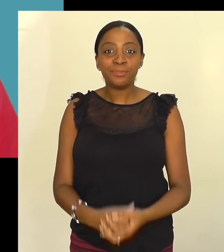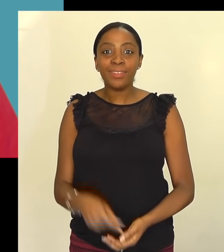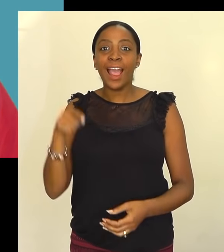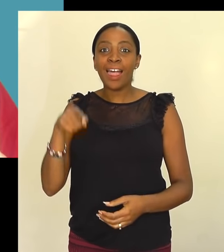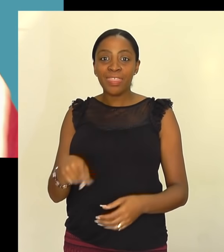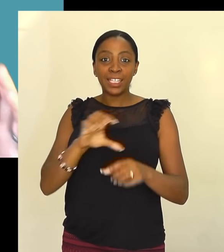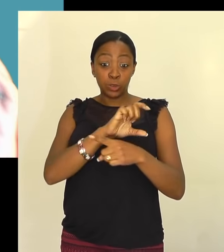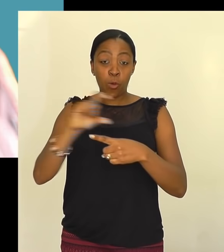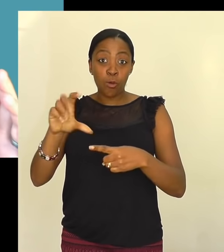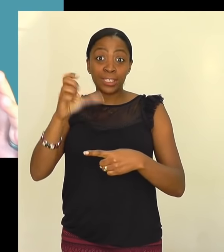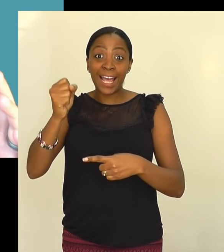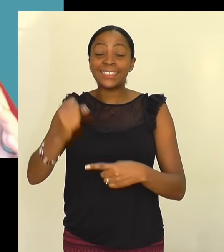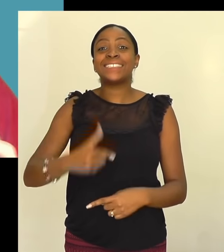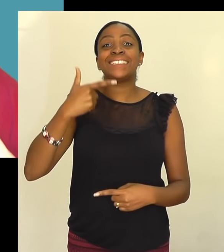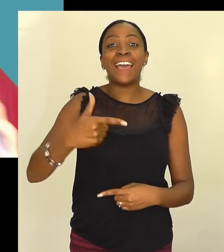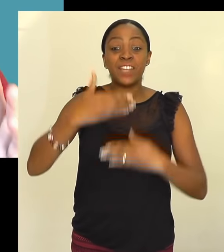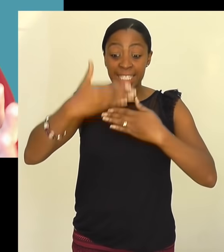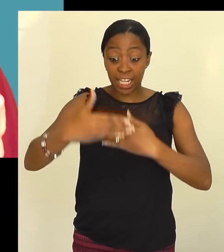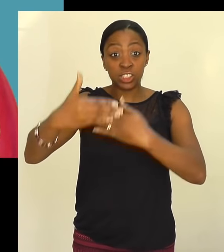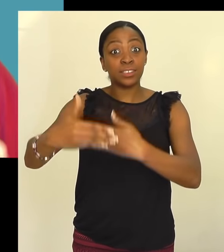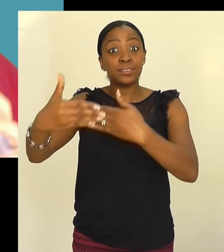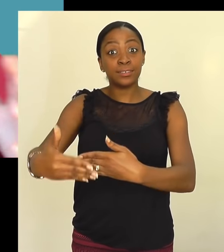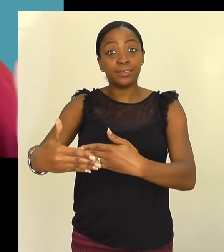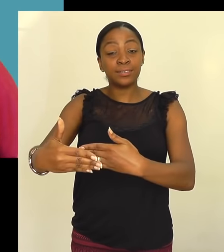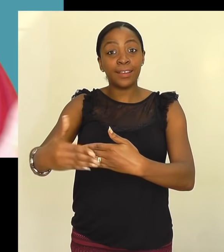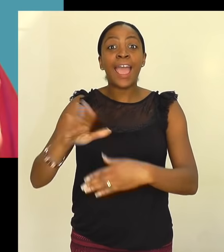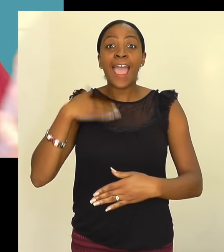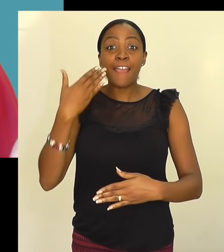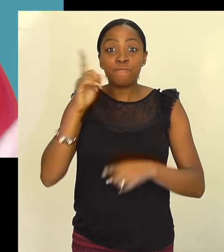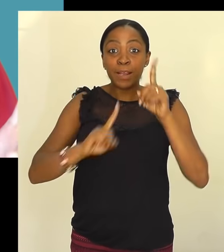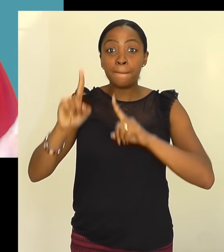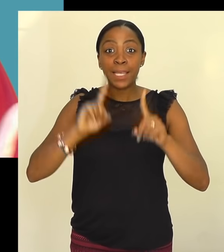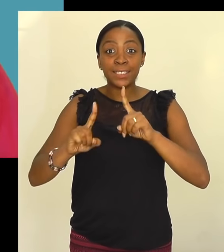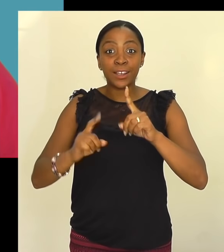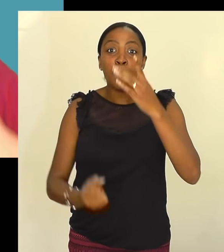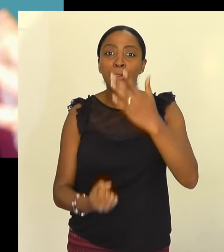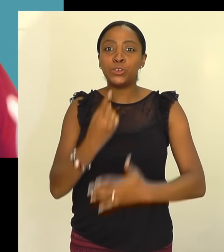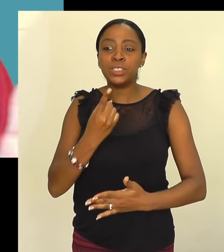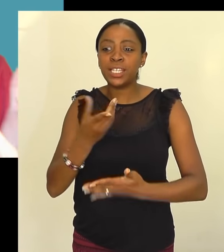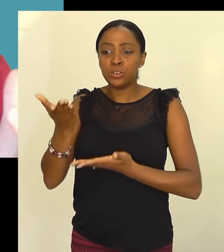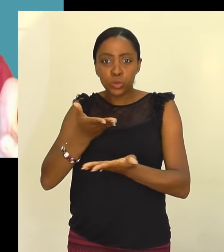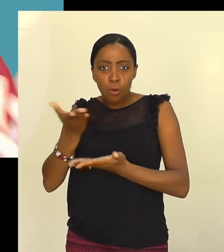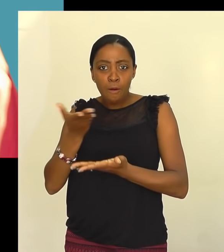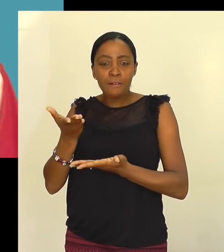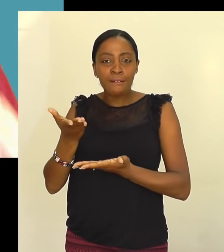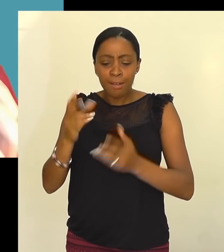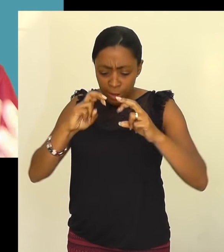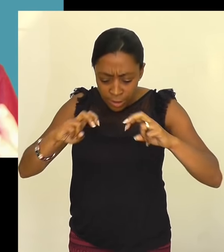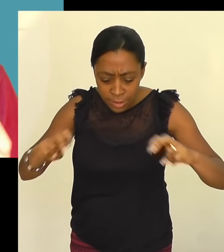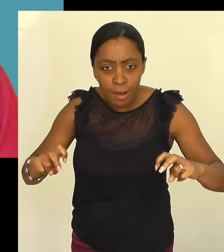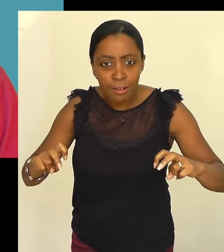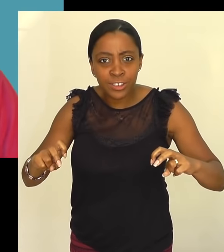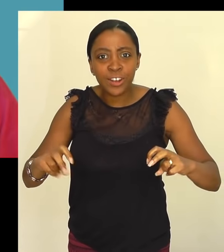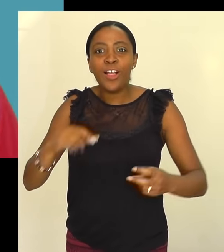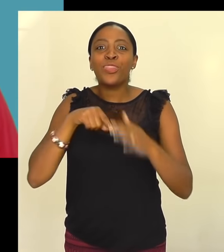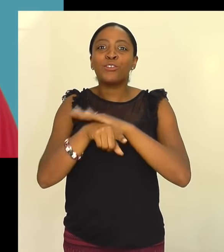Alpha Online course has 7 sessions. Each one allows for open conversation and exploration of the Christian